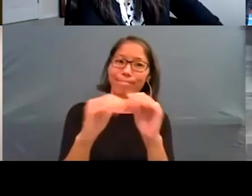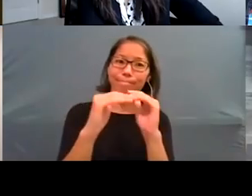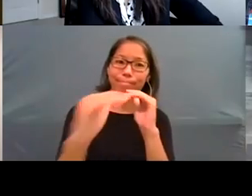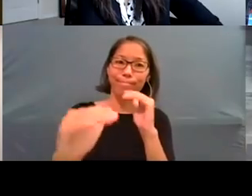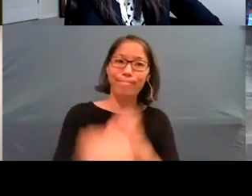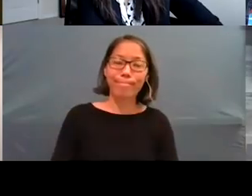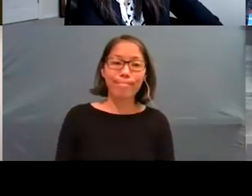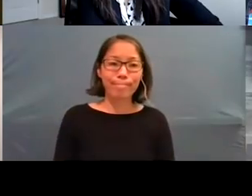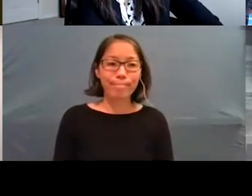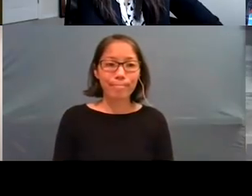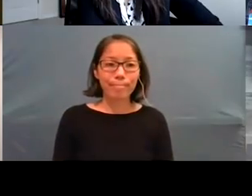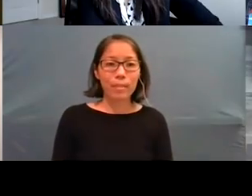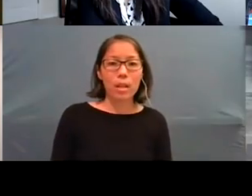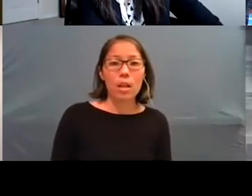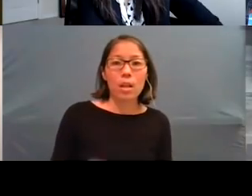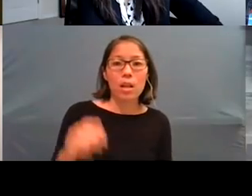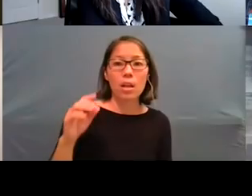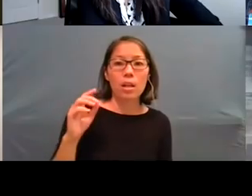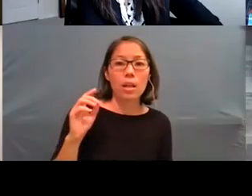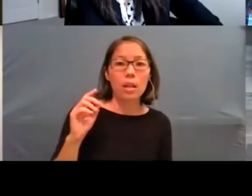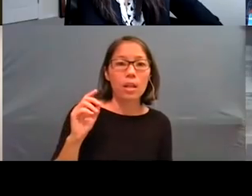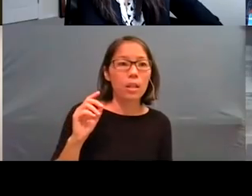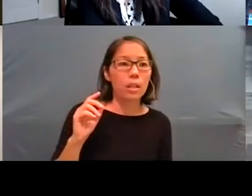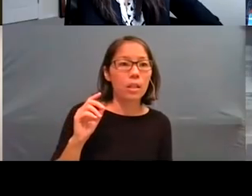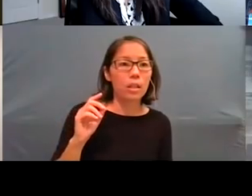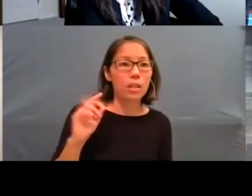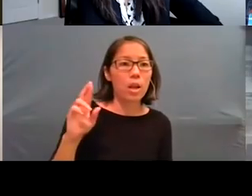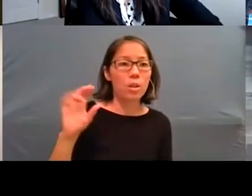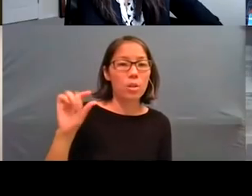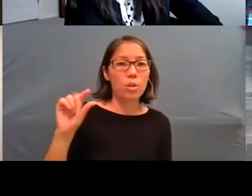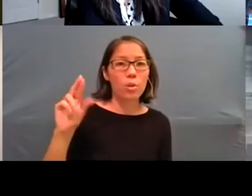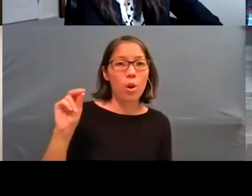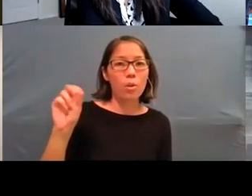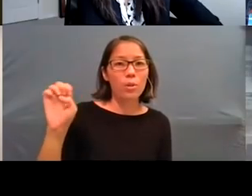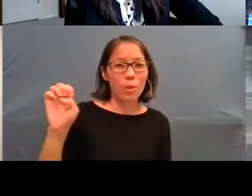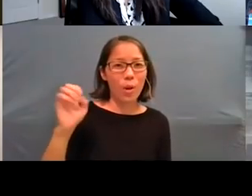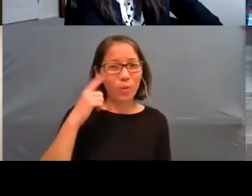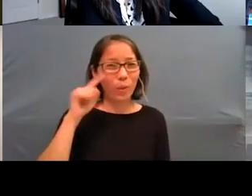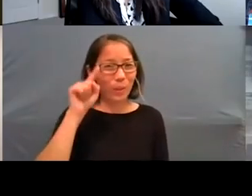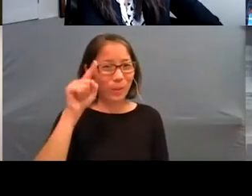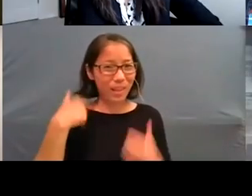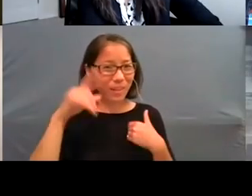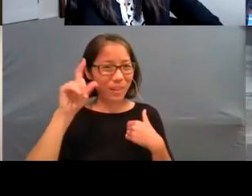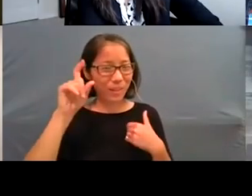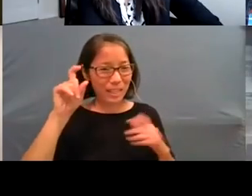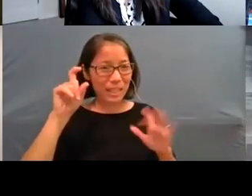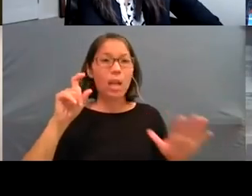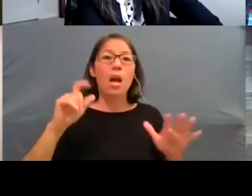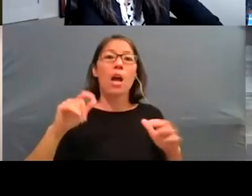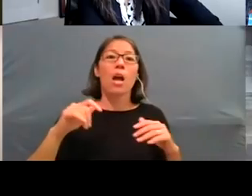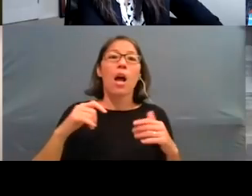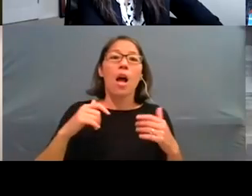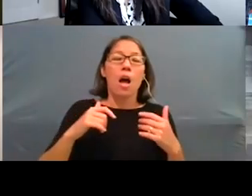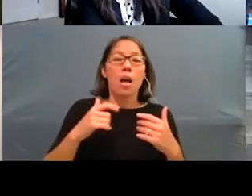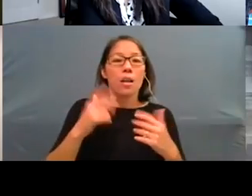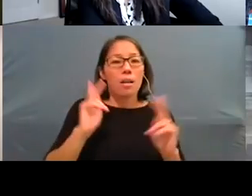Dr. Groh, so here's one for you. We've actually gotten several people just voicing concerns and then asking questions about how do we support the social aspect,